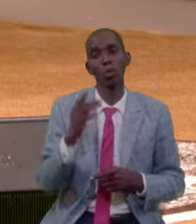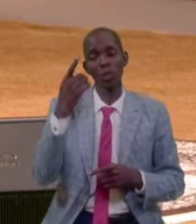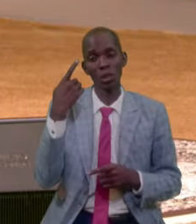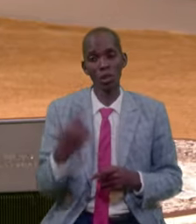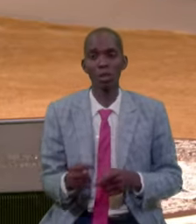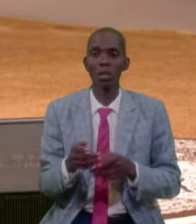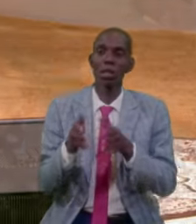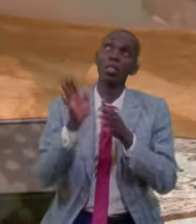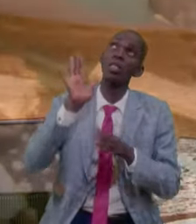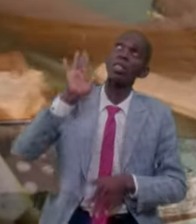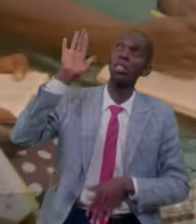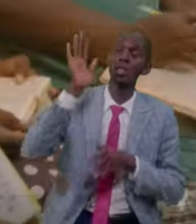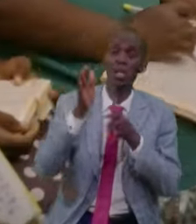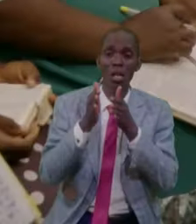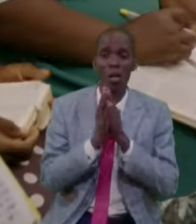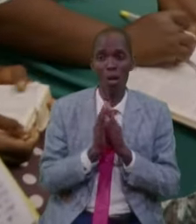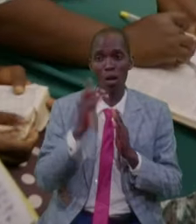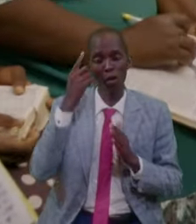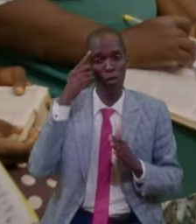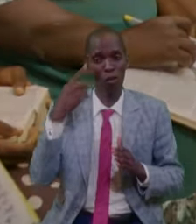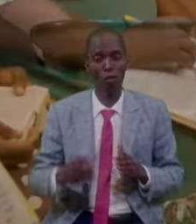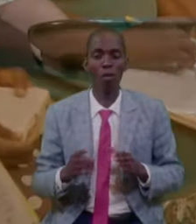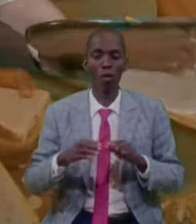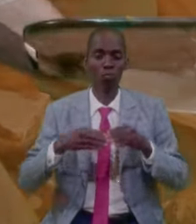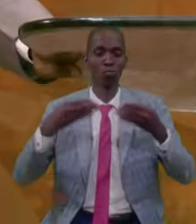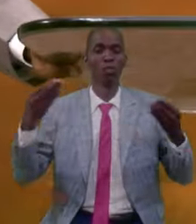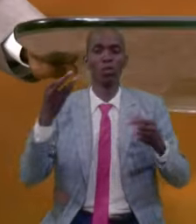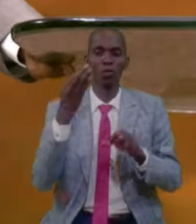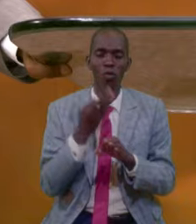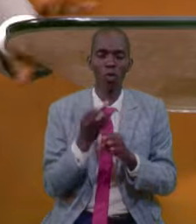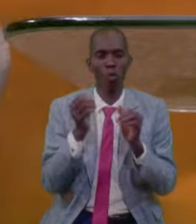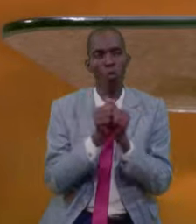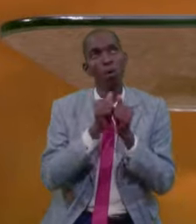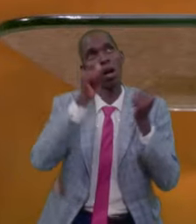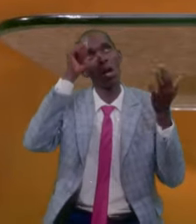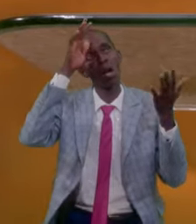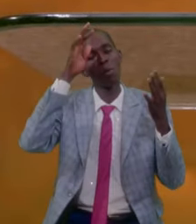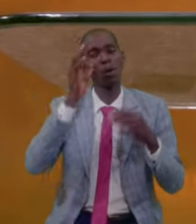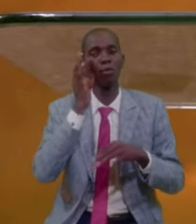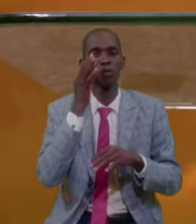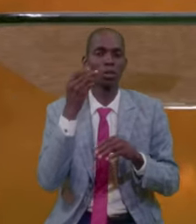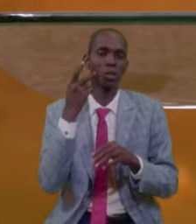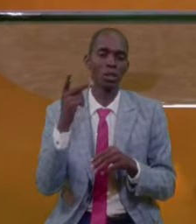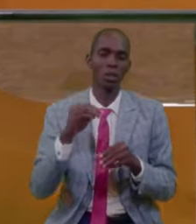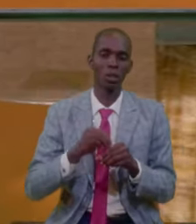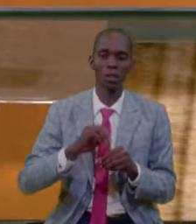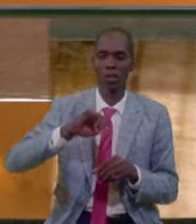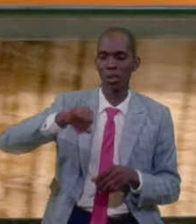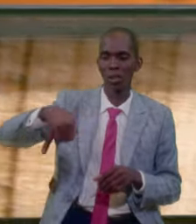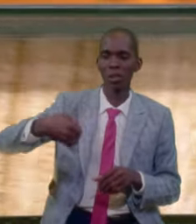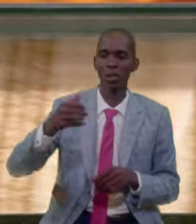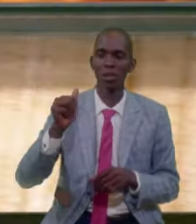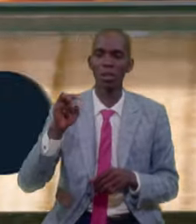explicit faith with the expected fruit. In James chapter 2, we're reading from